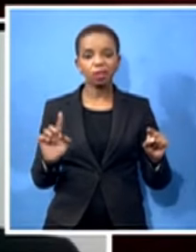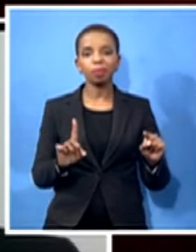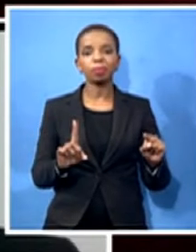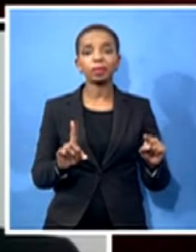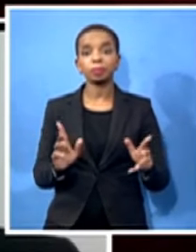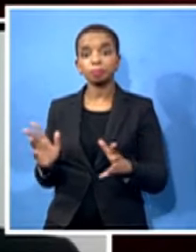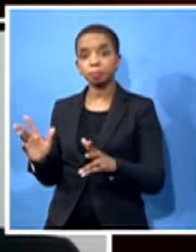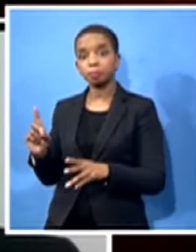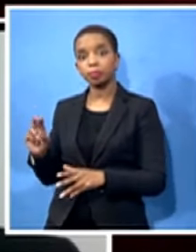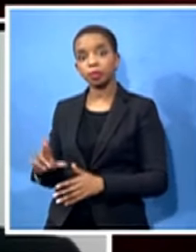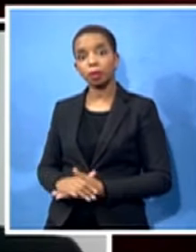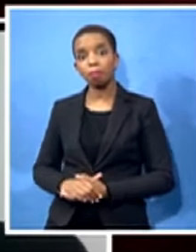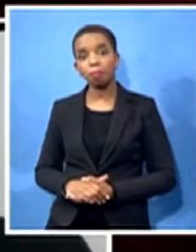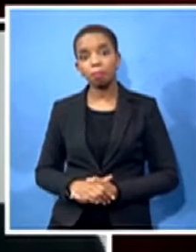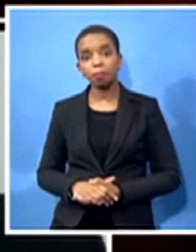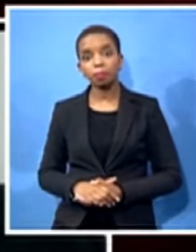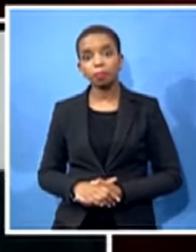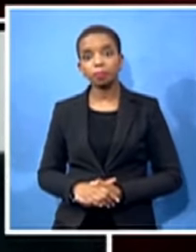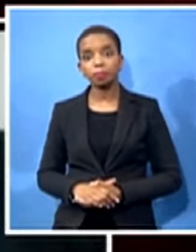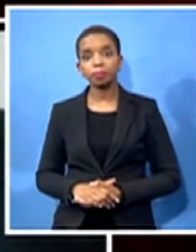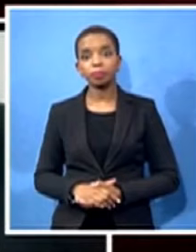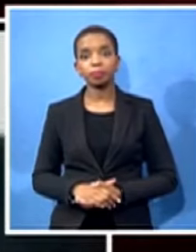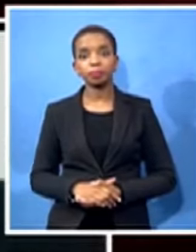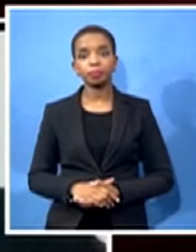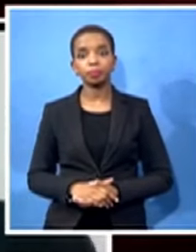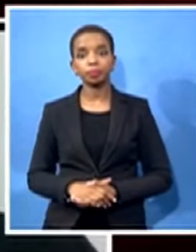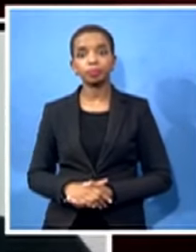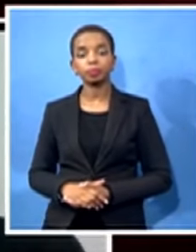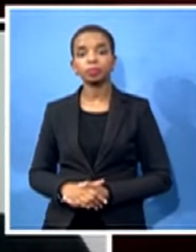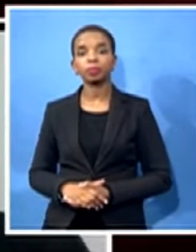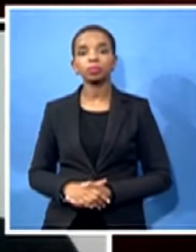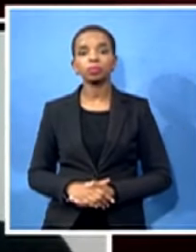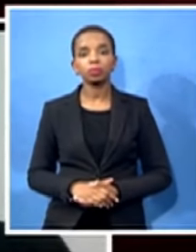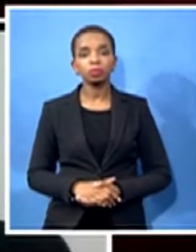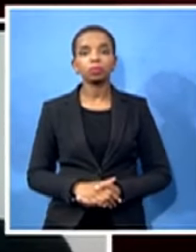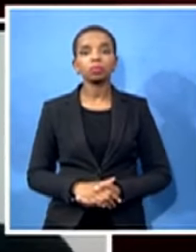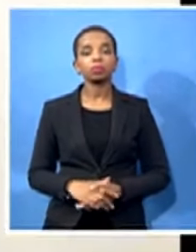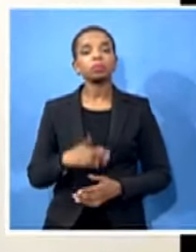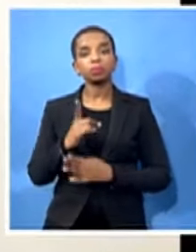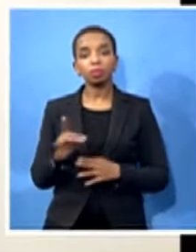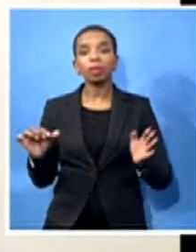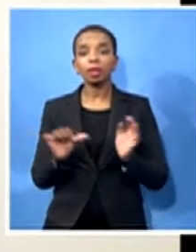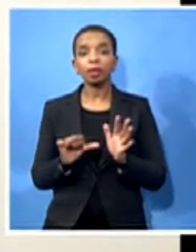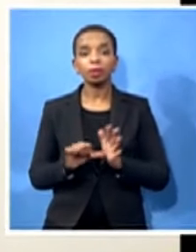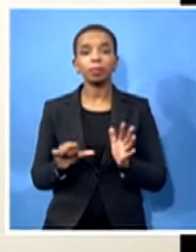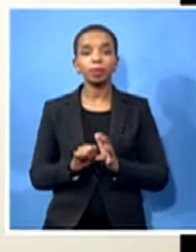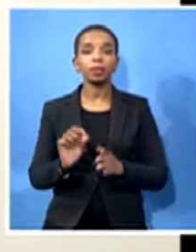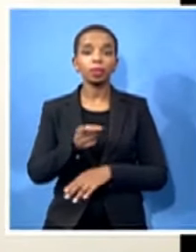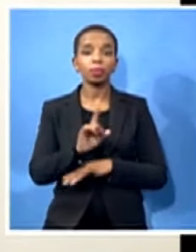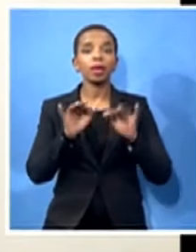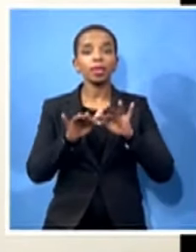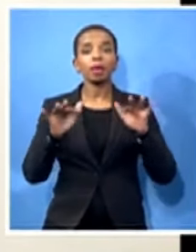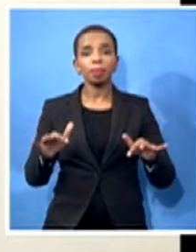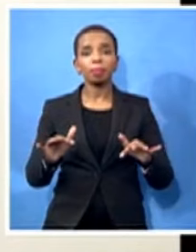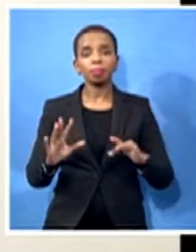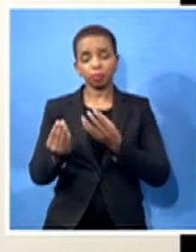I think it's so important that people educate themselves, especially right now with the ease of the lockdown and now